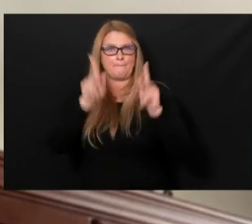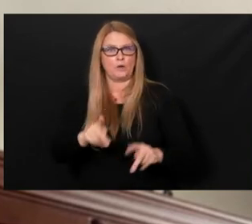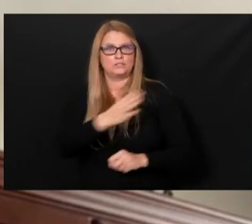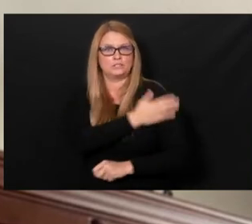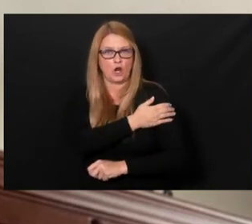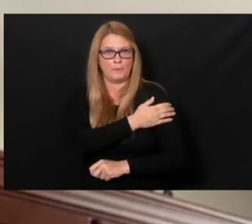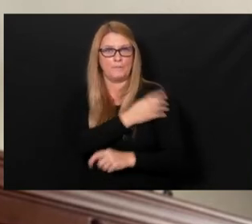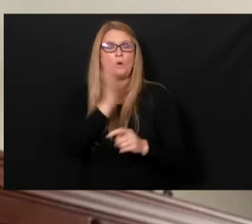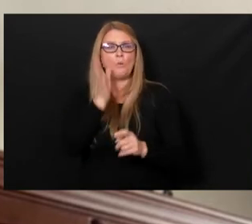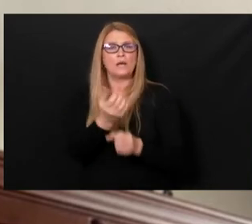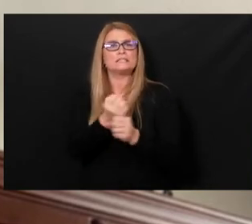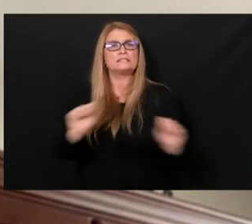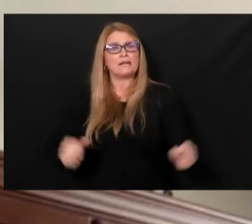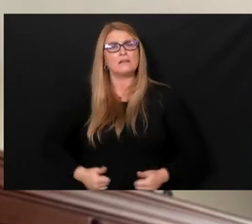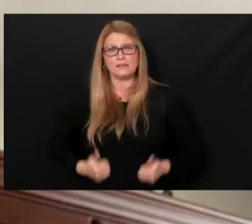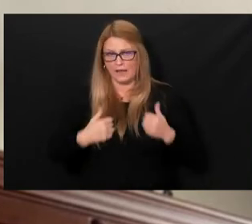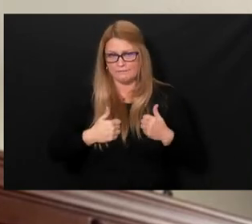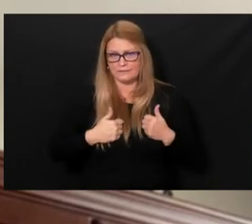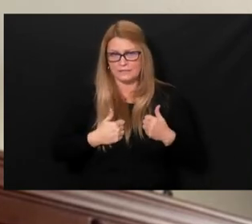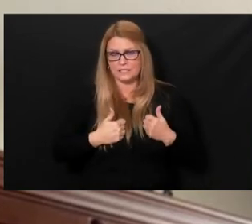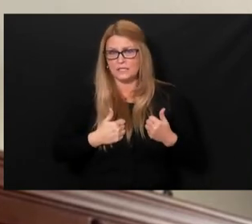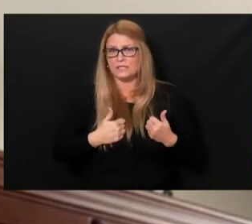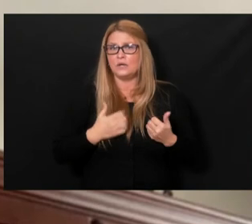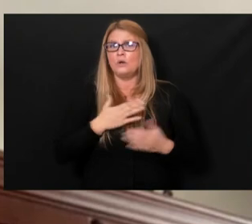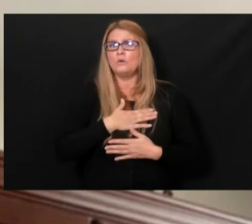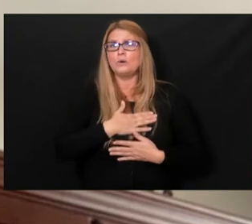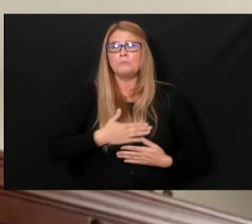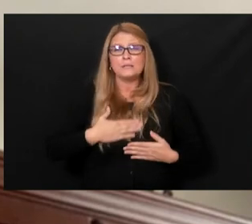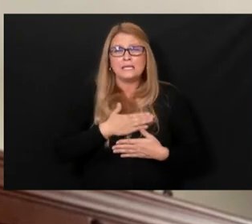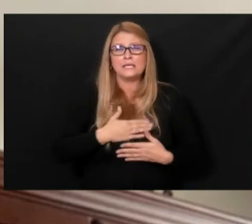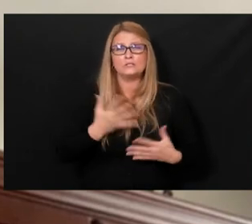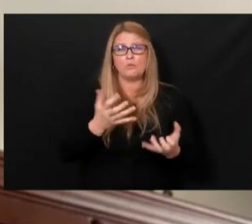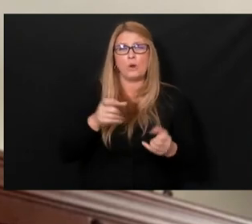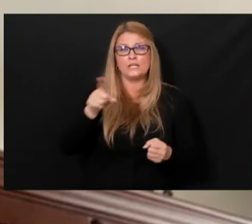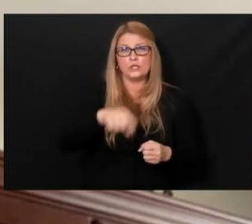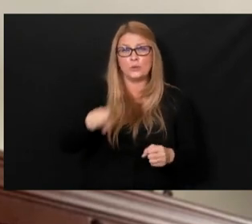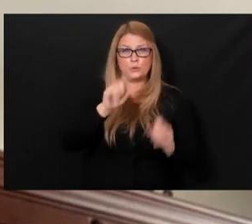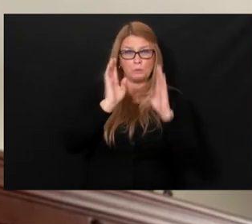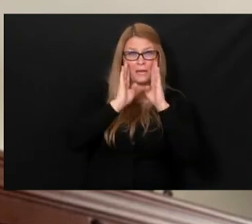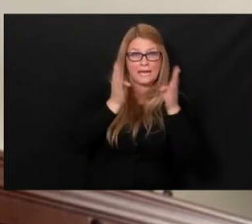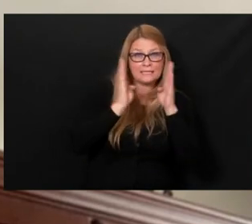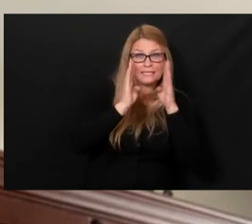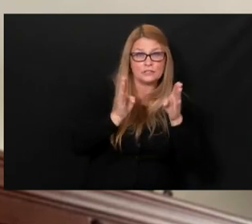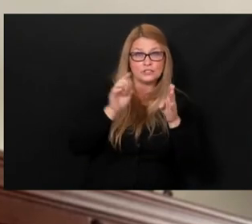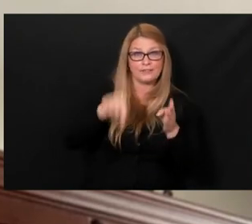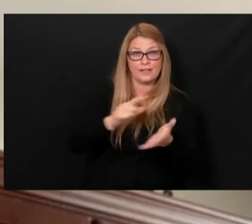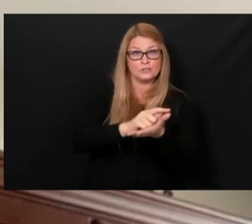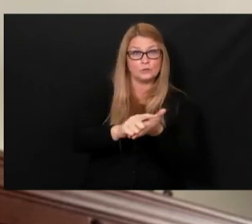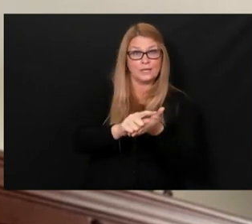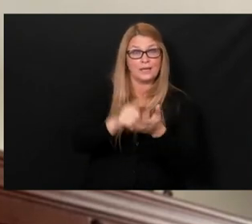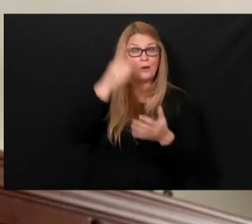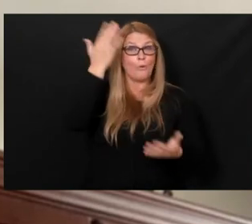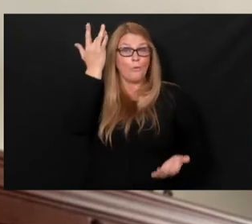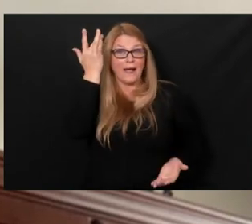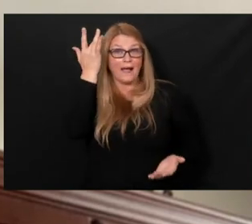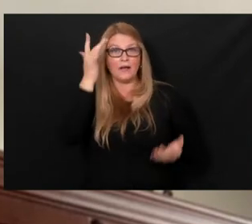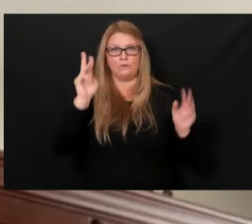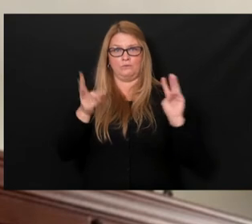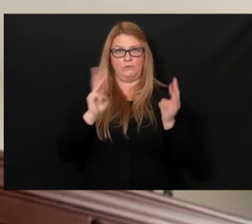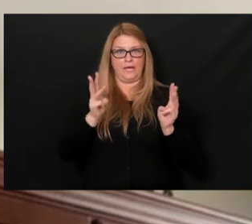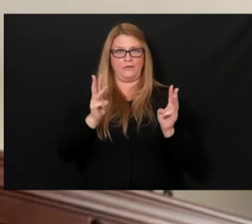life. We would ask that you pay attention this week to the weather and to the